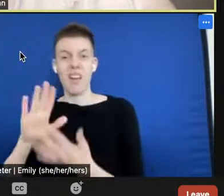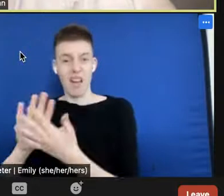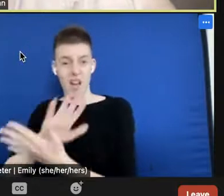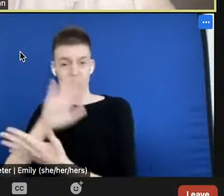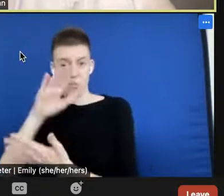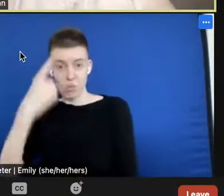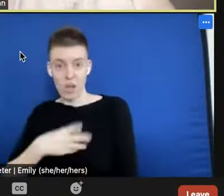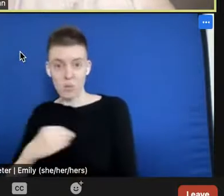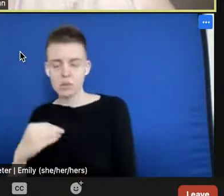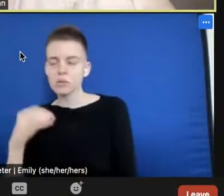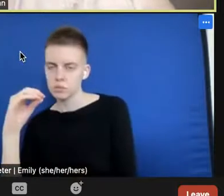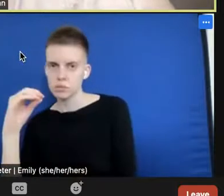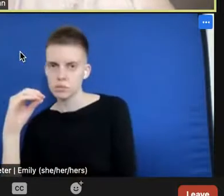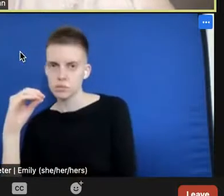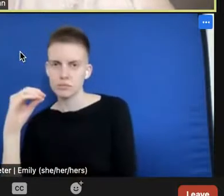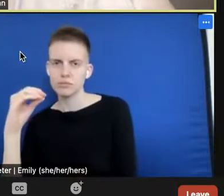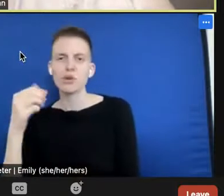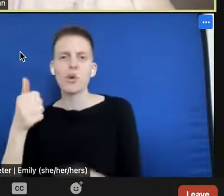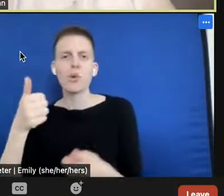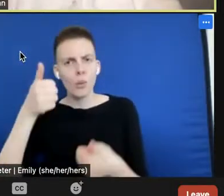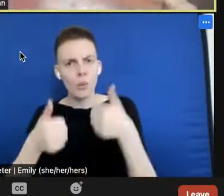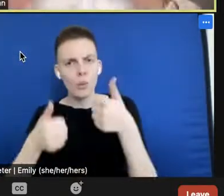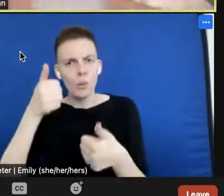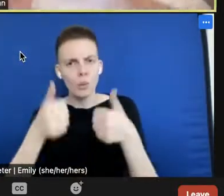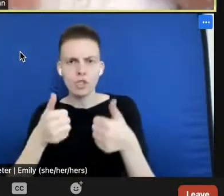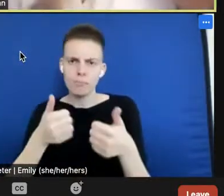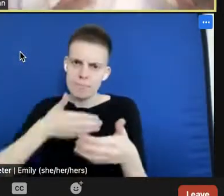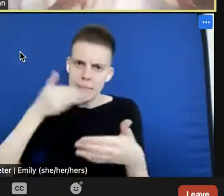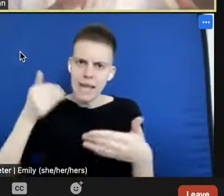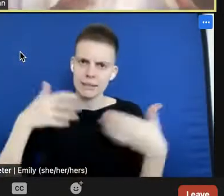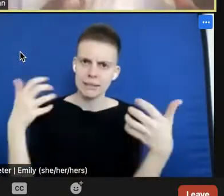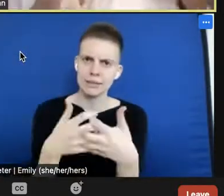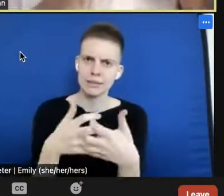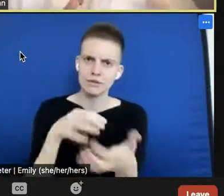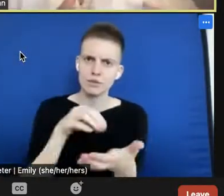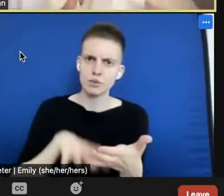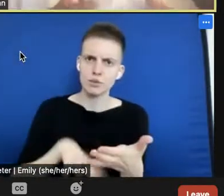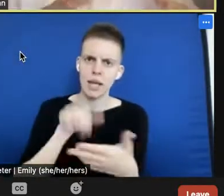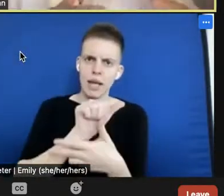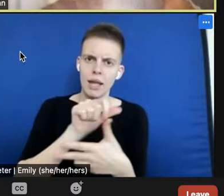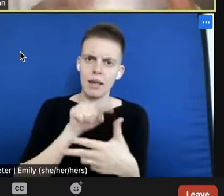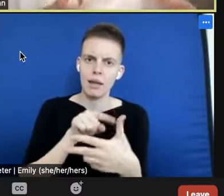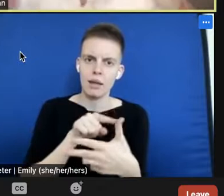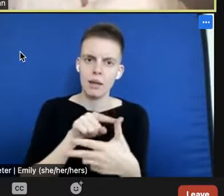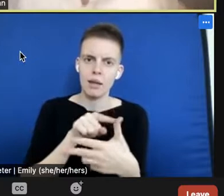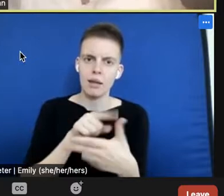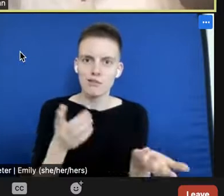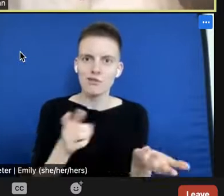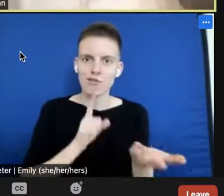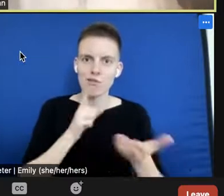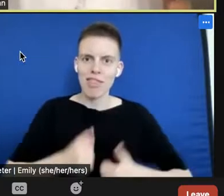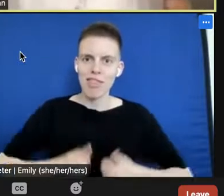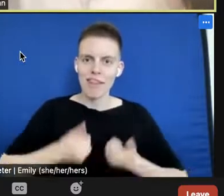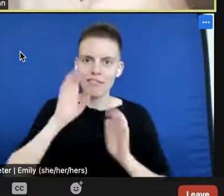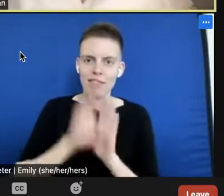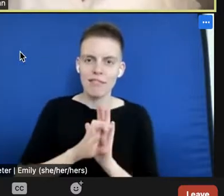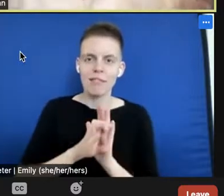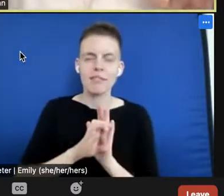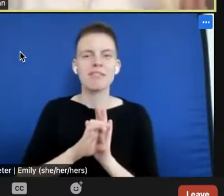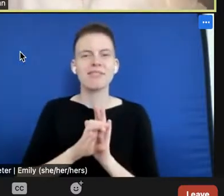Guess what we need to use with this student? So always default to the realistic. You'll see in every one of these examples